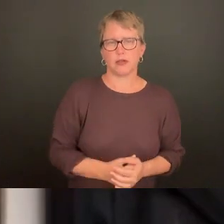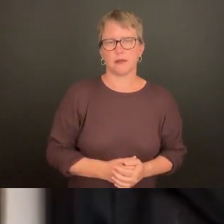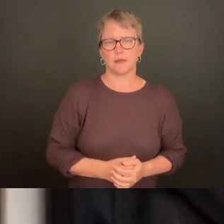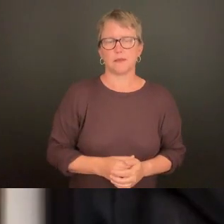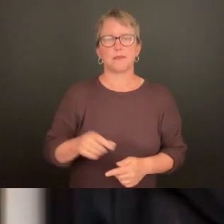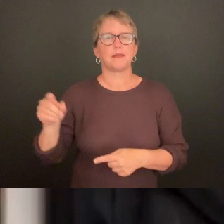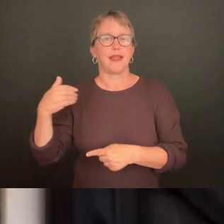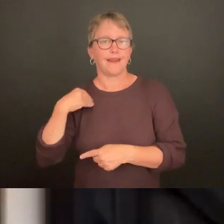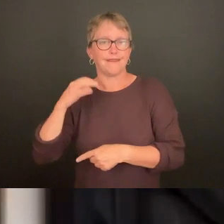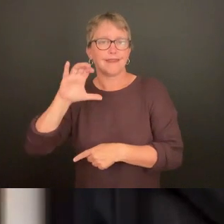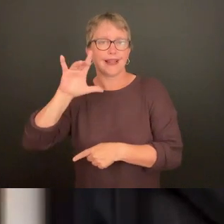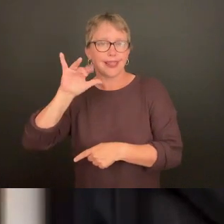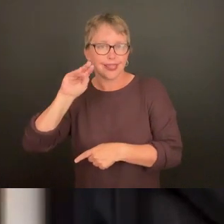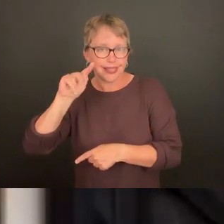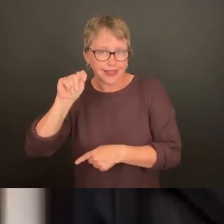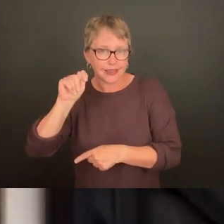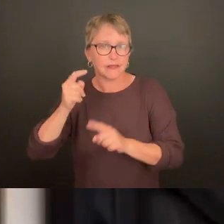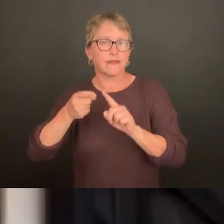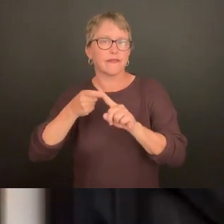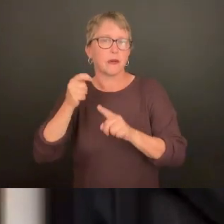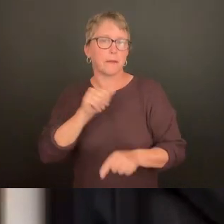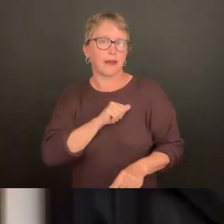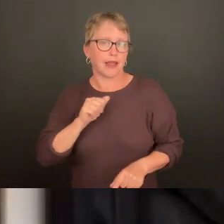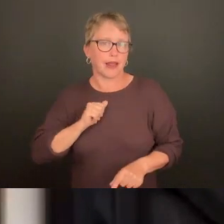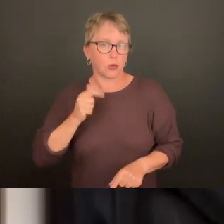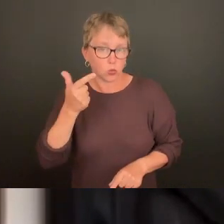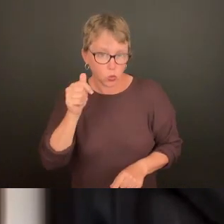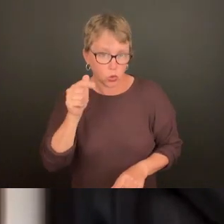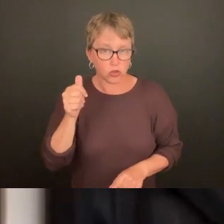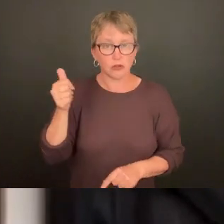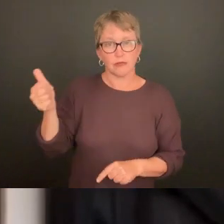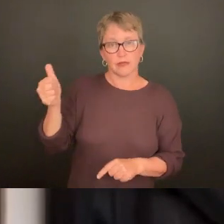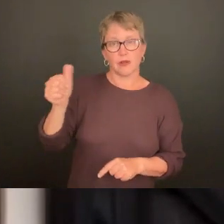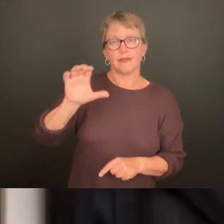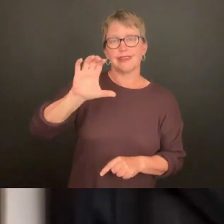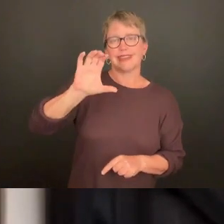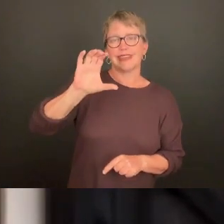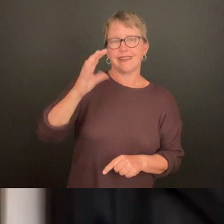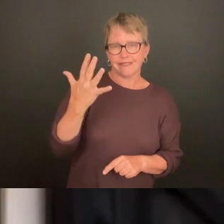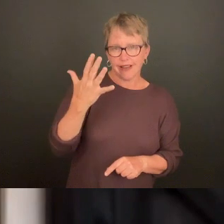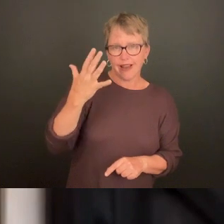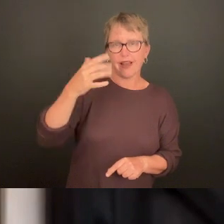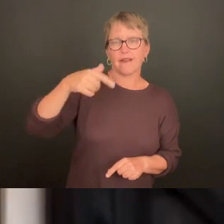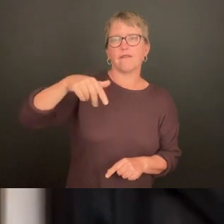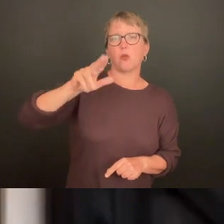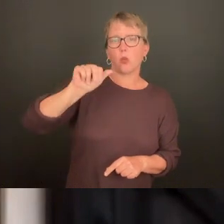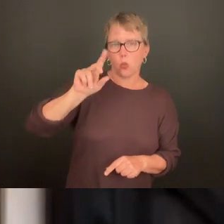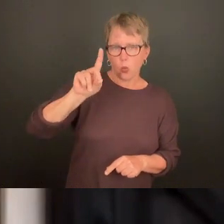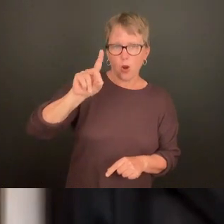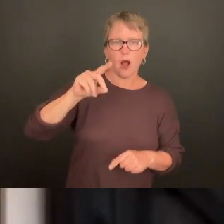going to have two individuals who are going to come and talk about